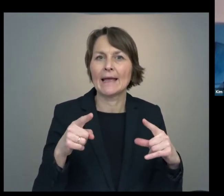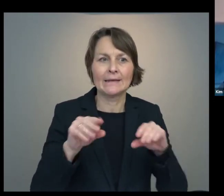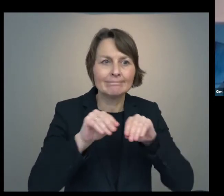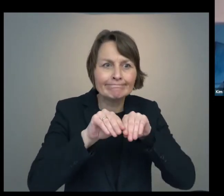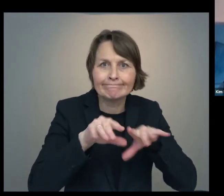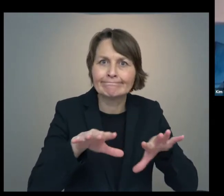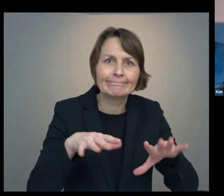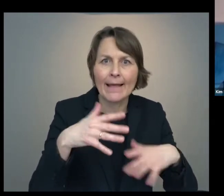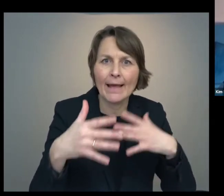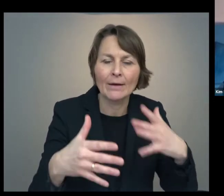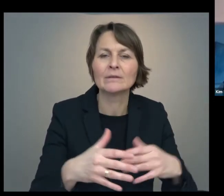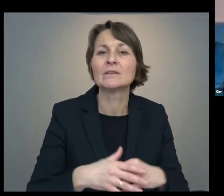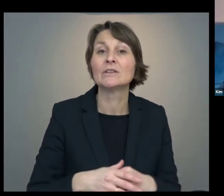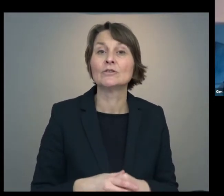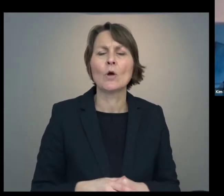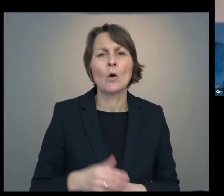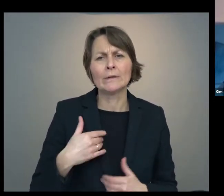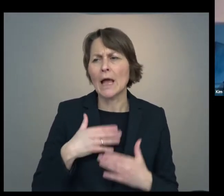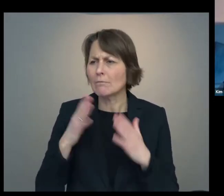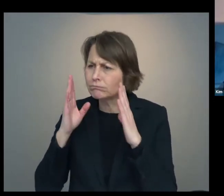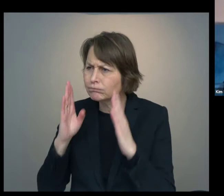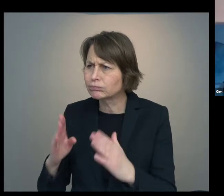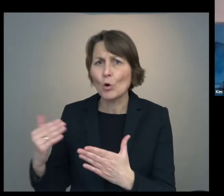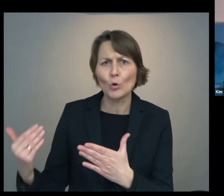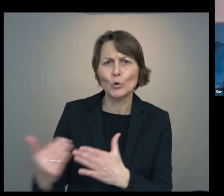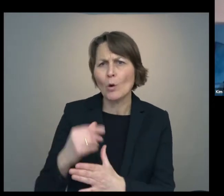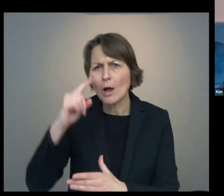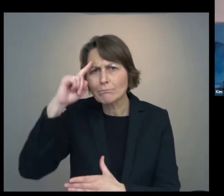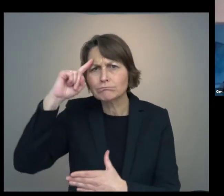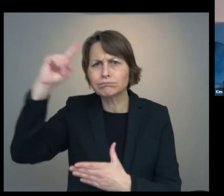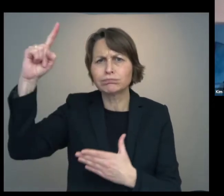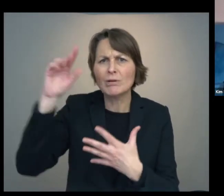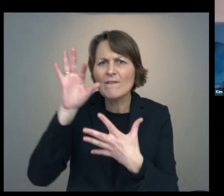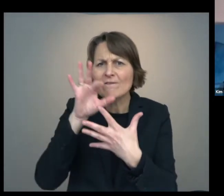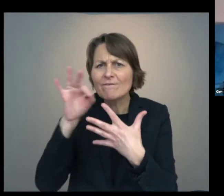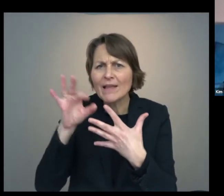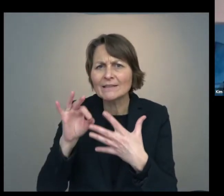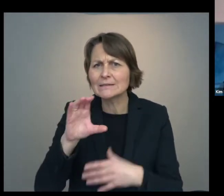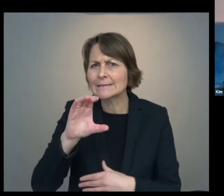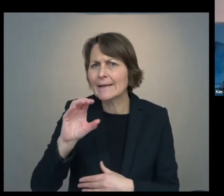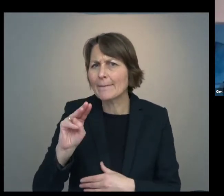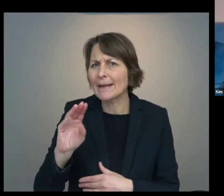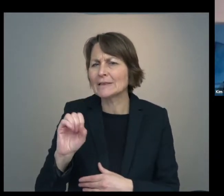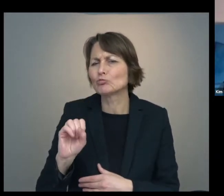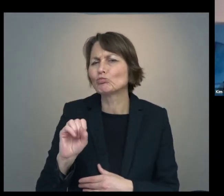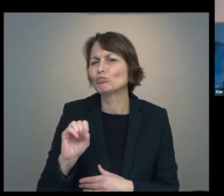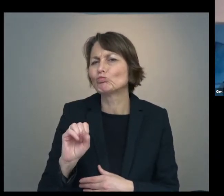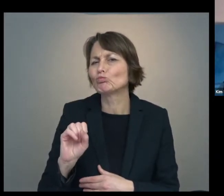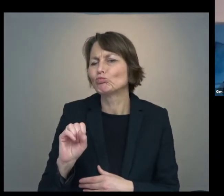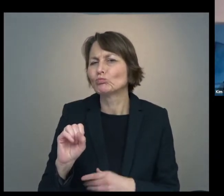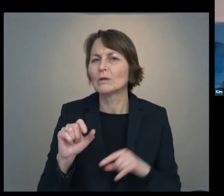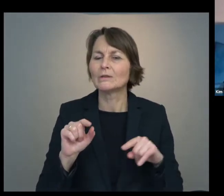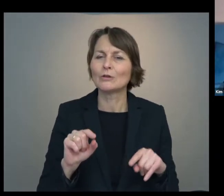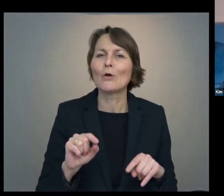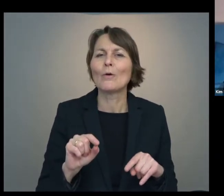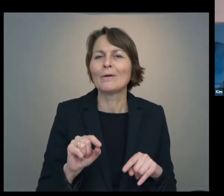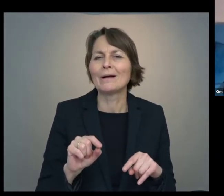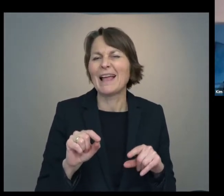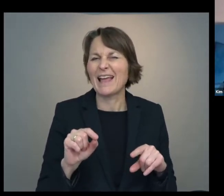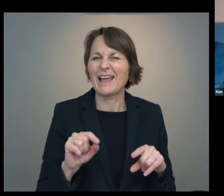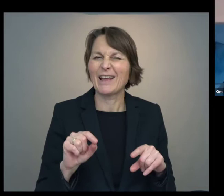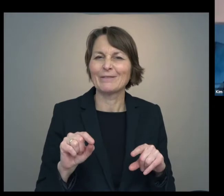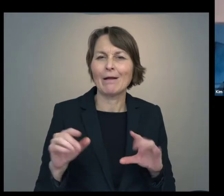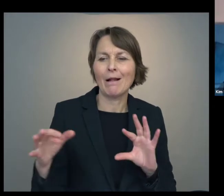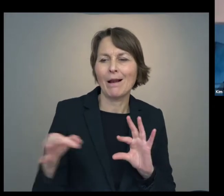much, especially backend effort into making new features for the CMS right now. The front-end team